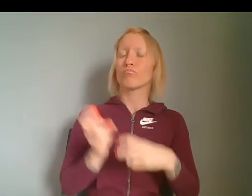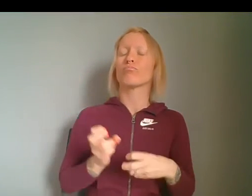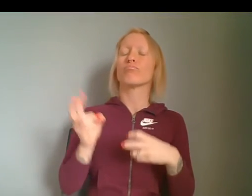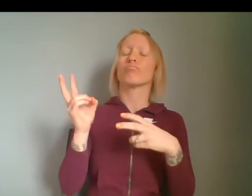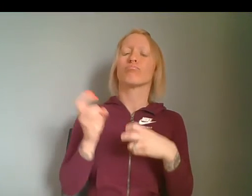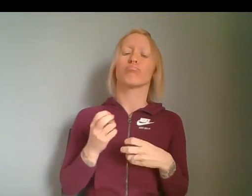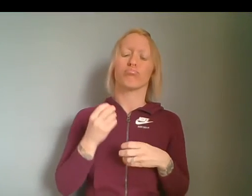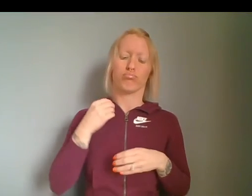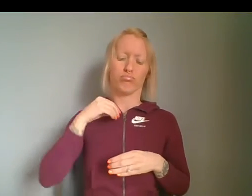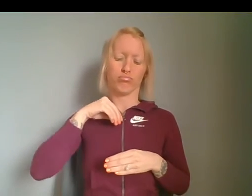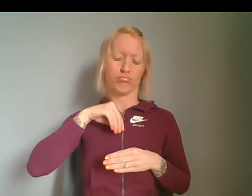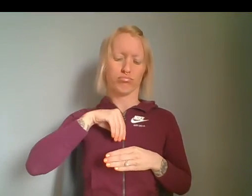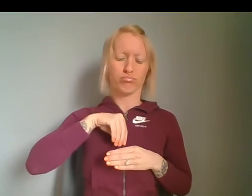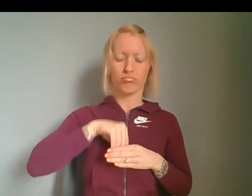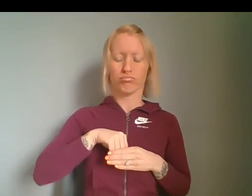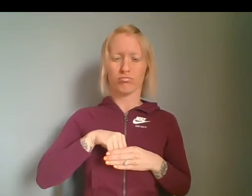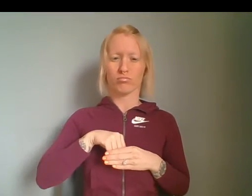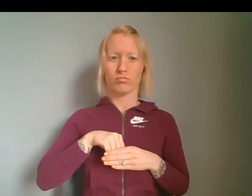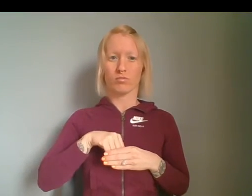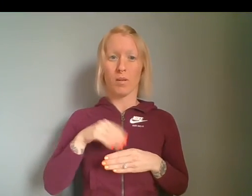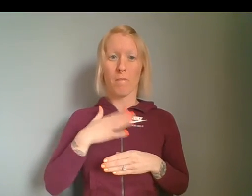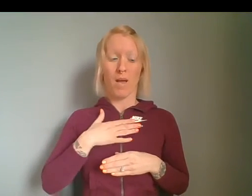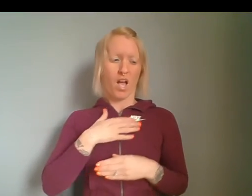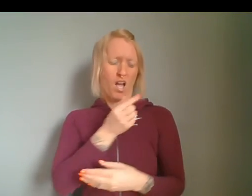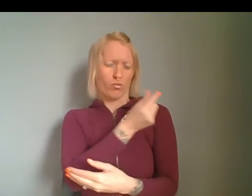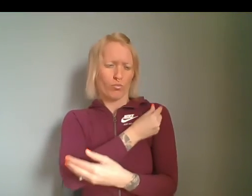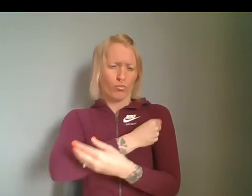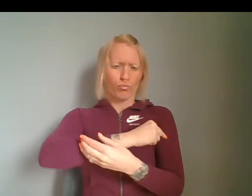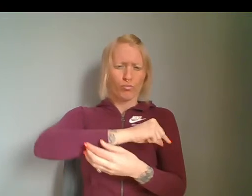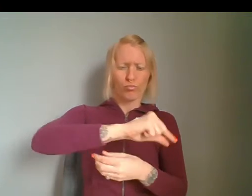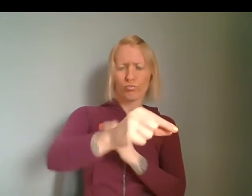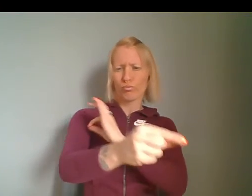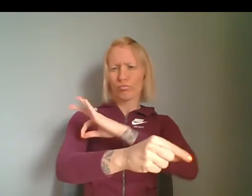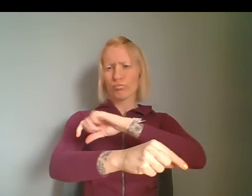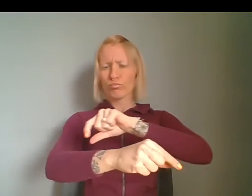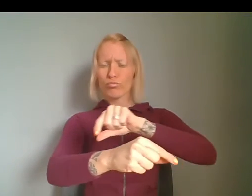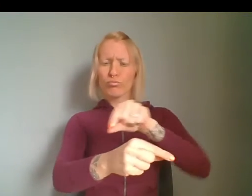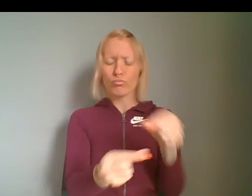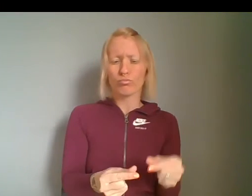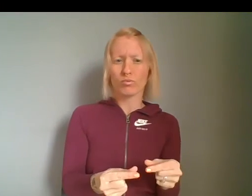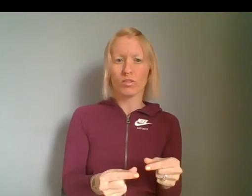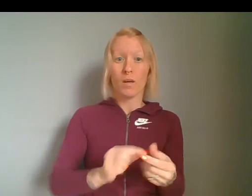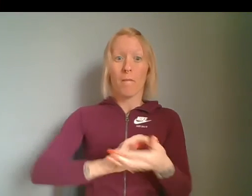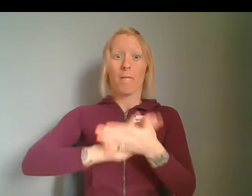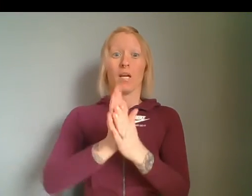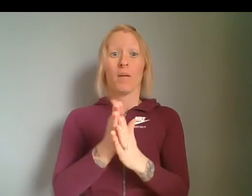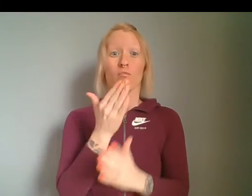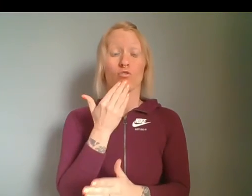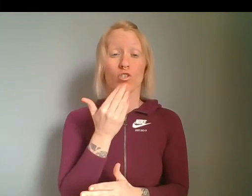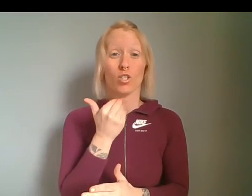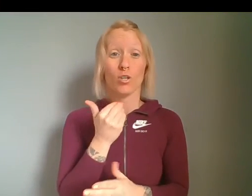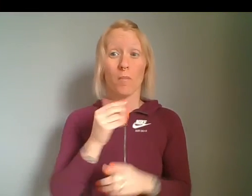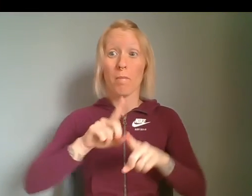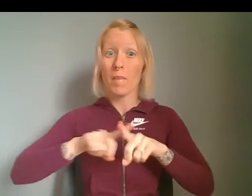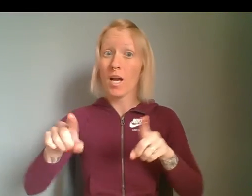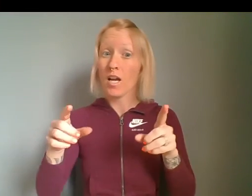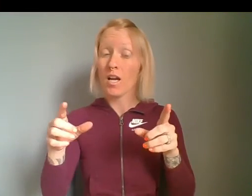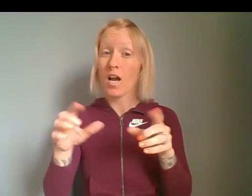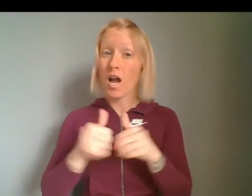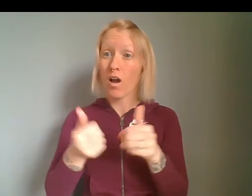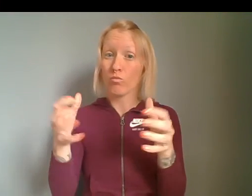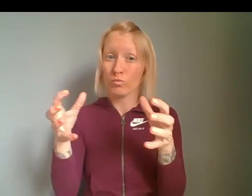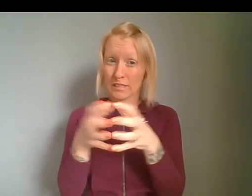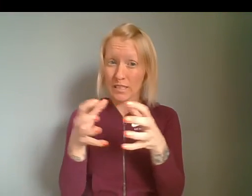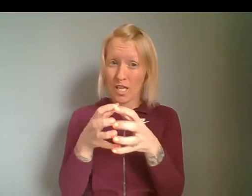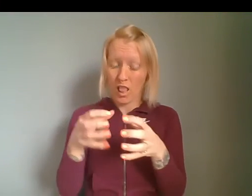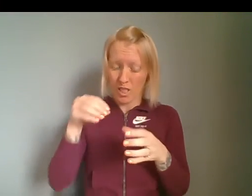in my veins. It's turned to sugar, but then how does it get inside of my cells? I'm going to show you.